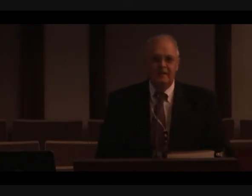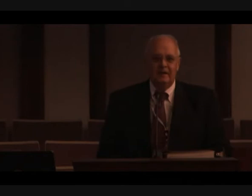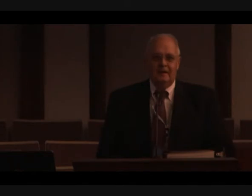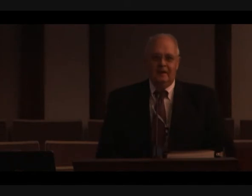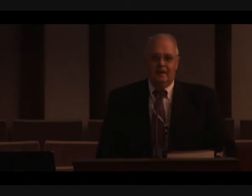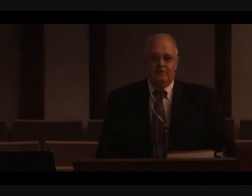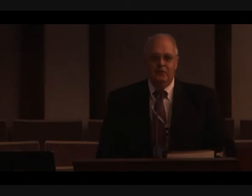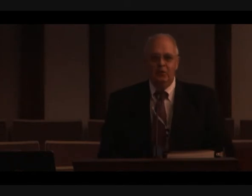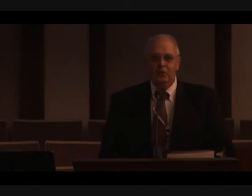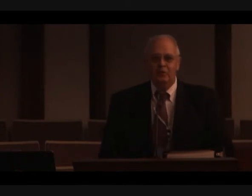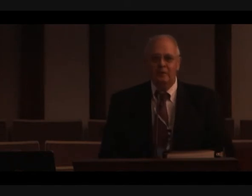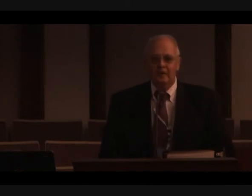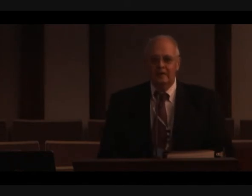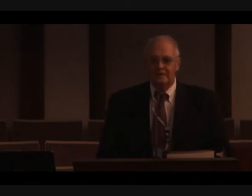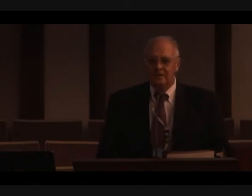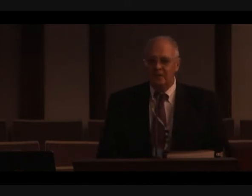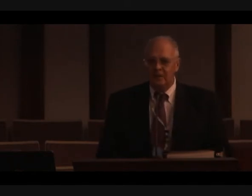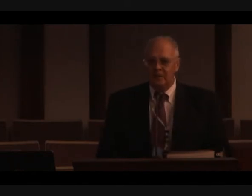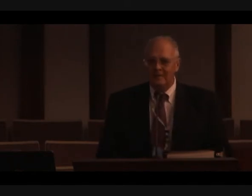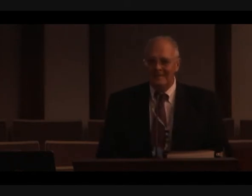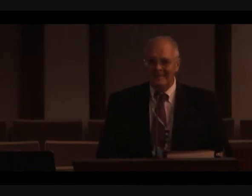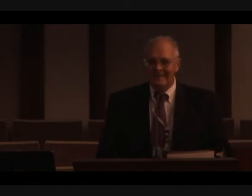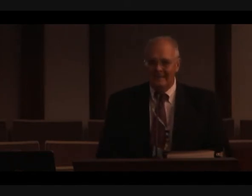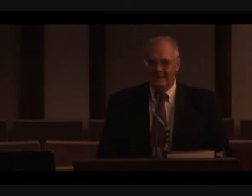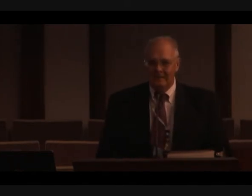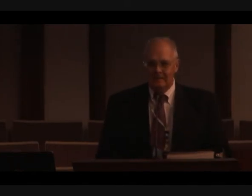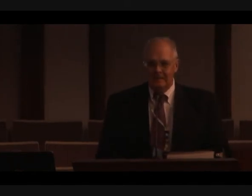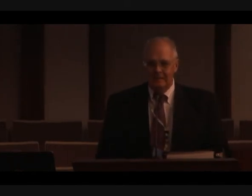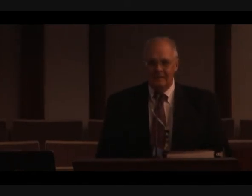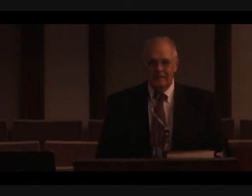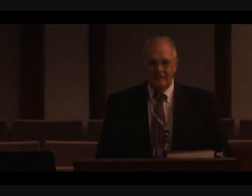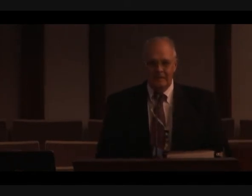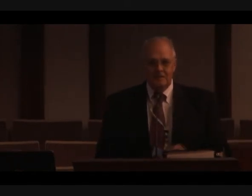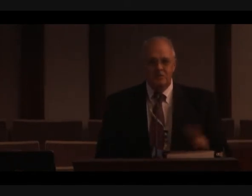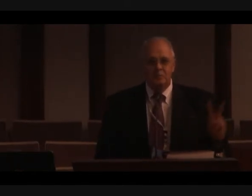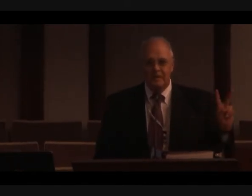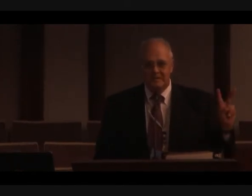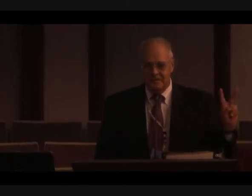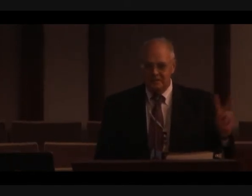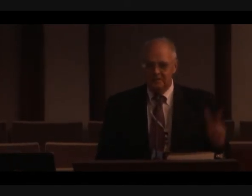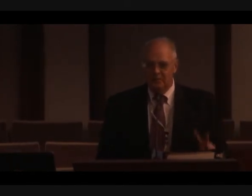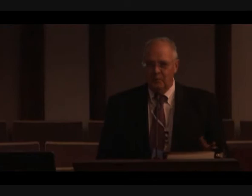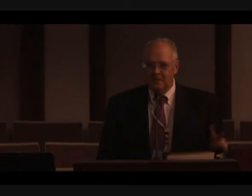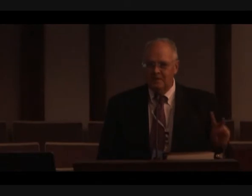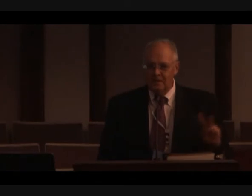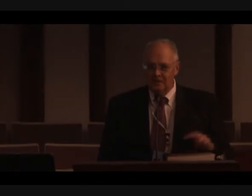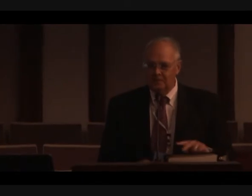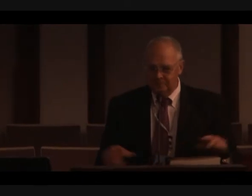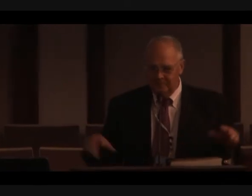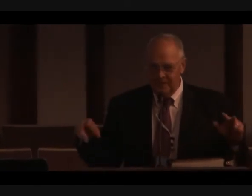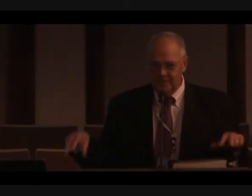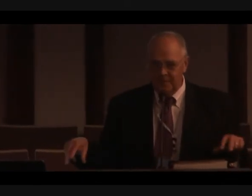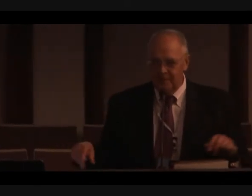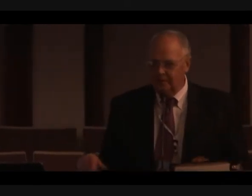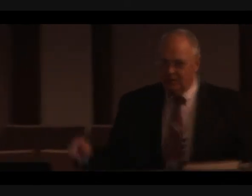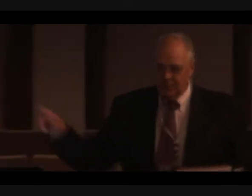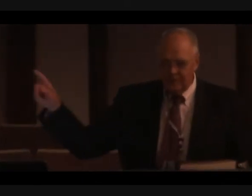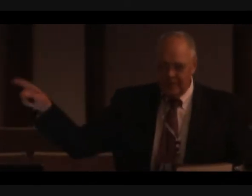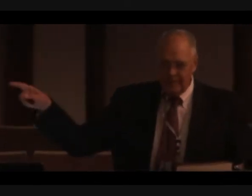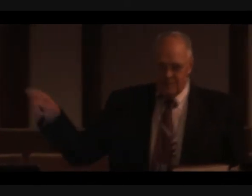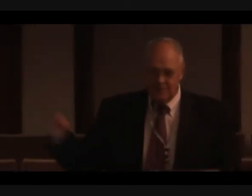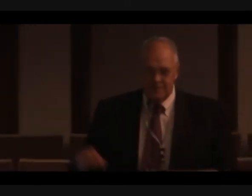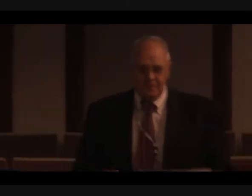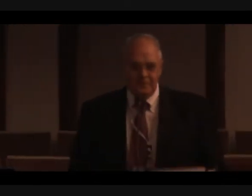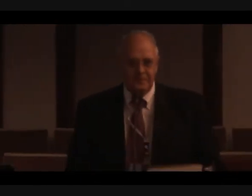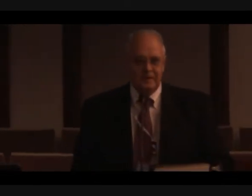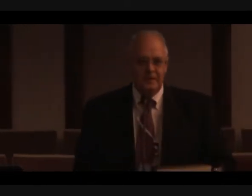building. And the full set of records is in two places. One is here in this building over in